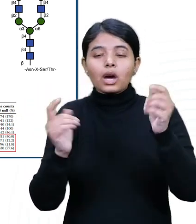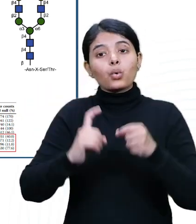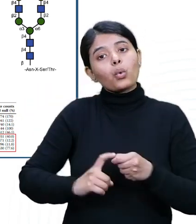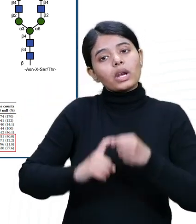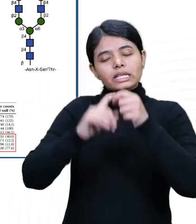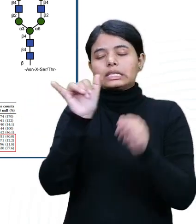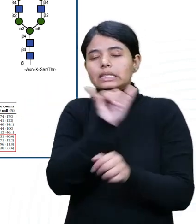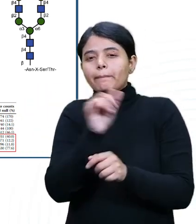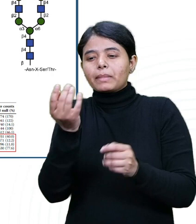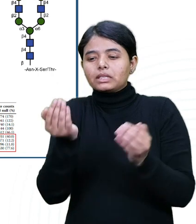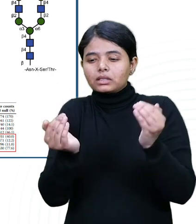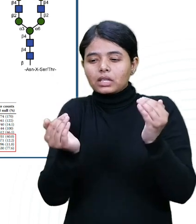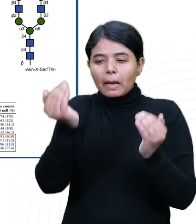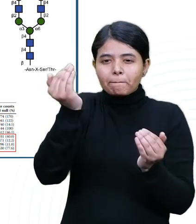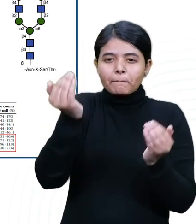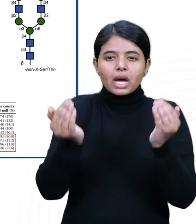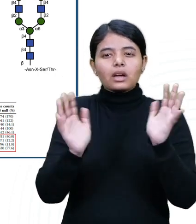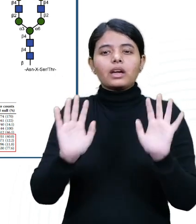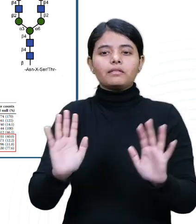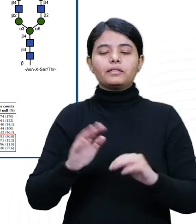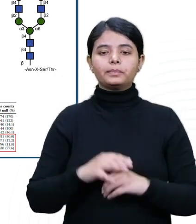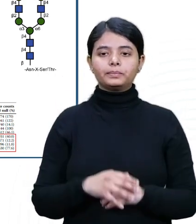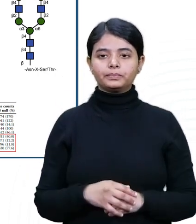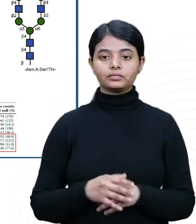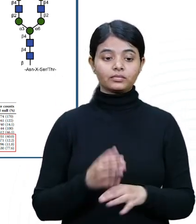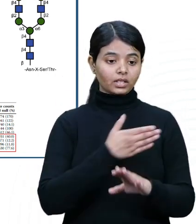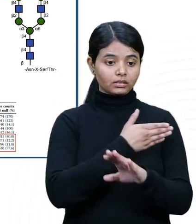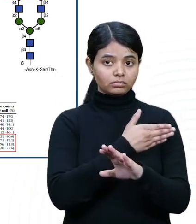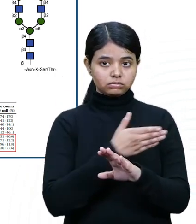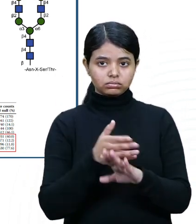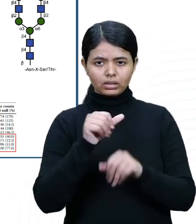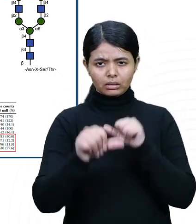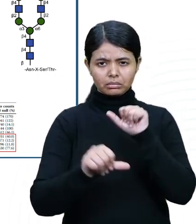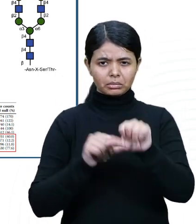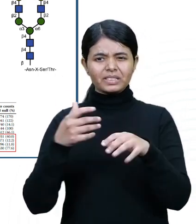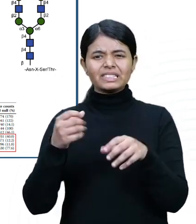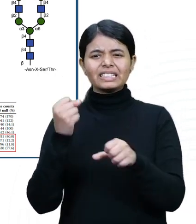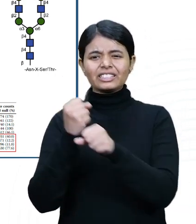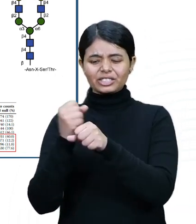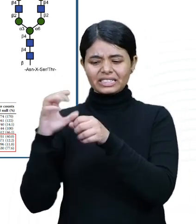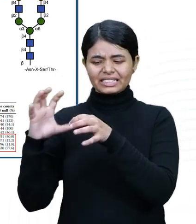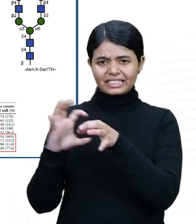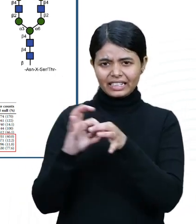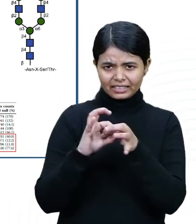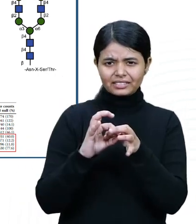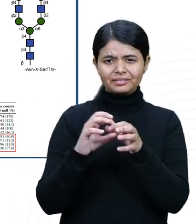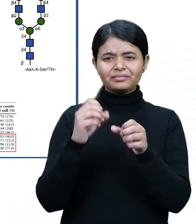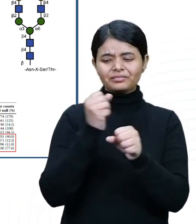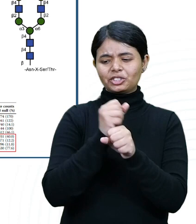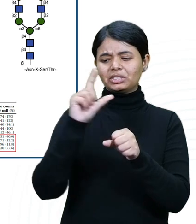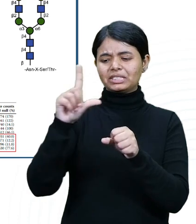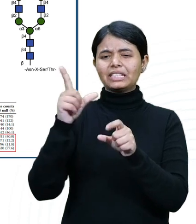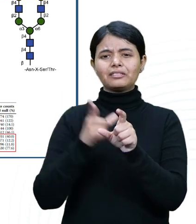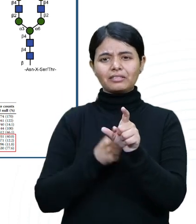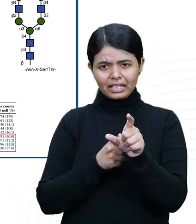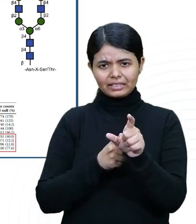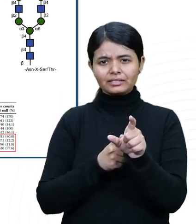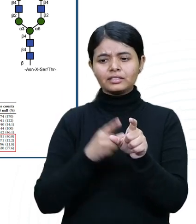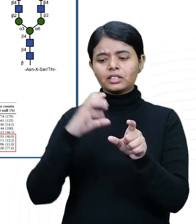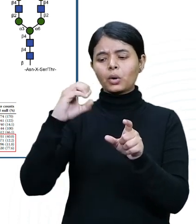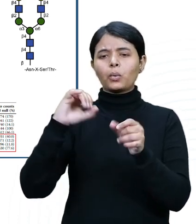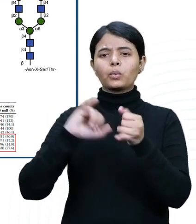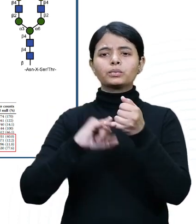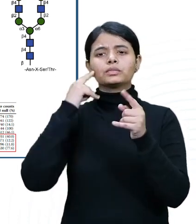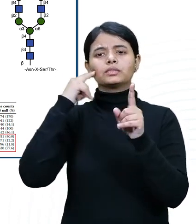mannose. And the complex N glycan will give you 3,6 mannose and 6 substituted galactose, 4 substituted